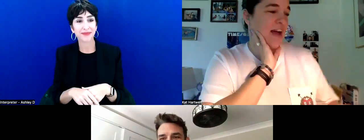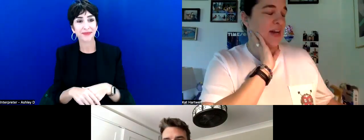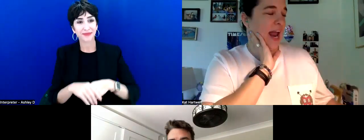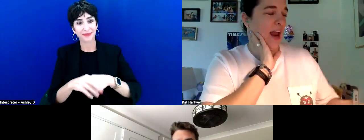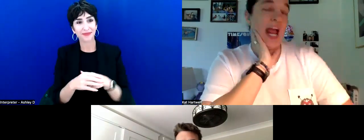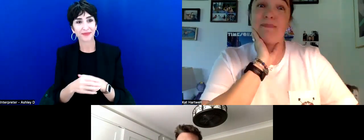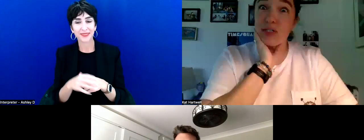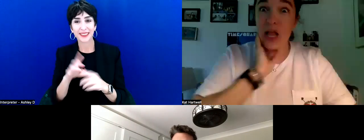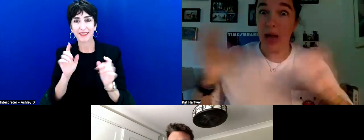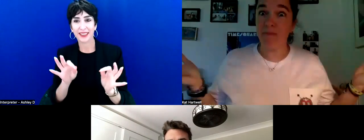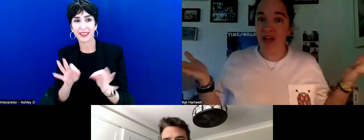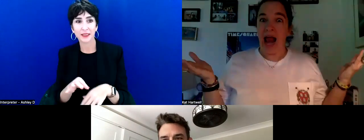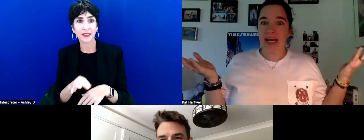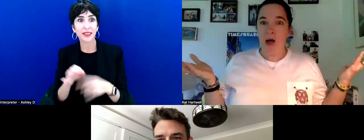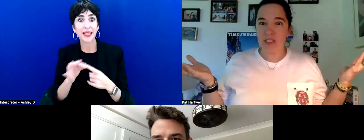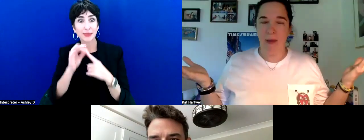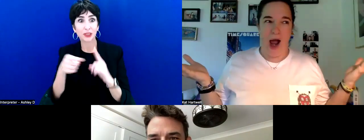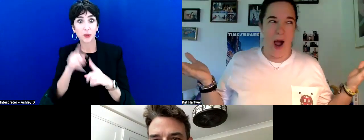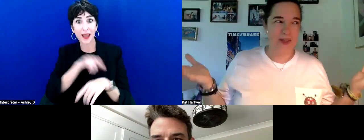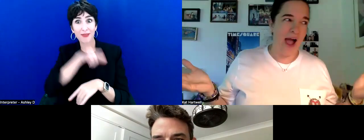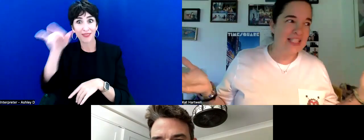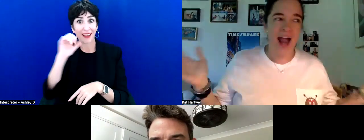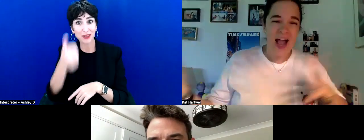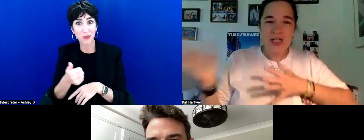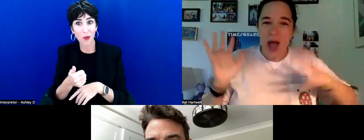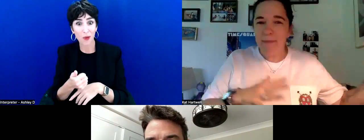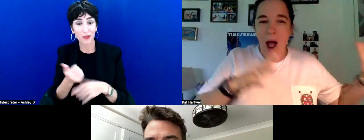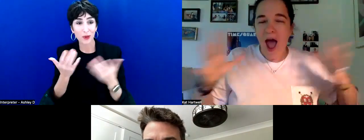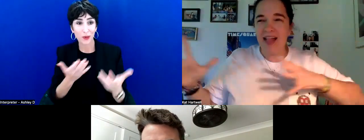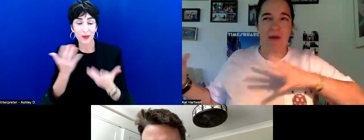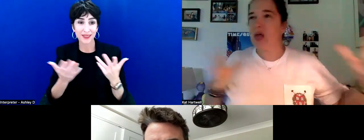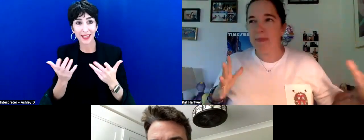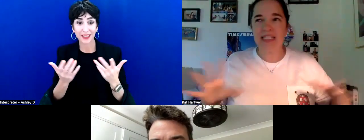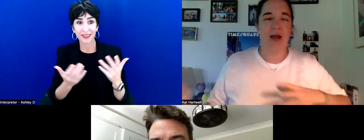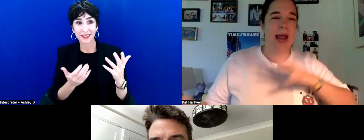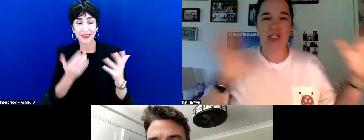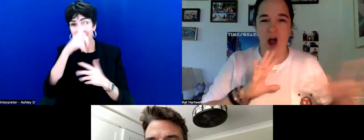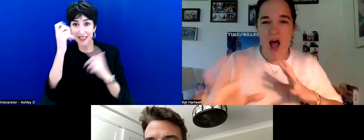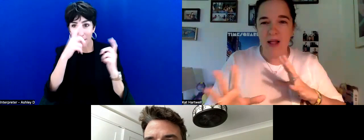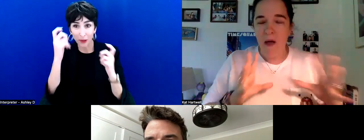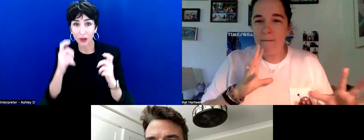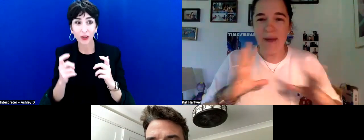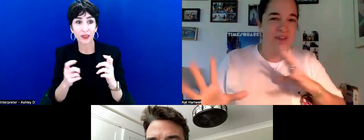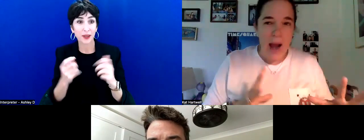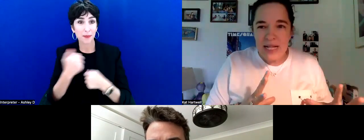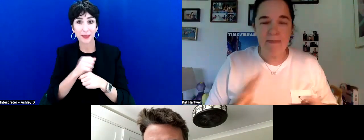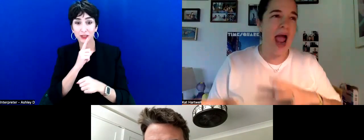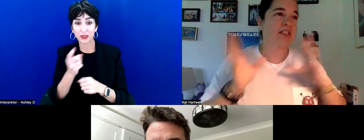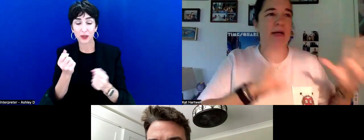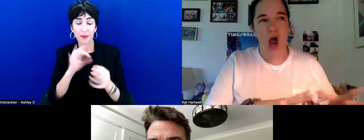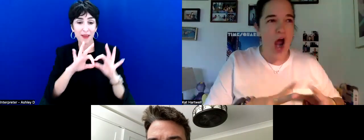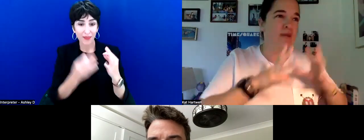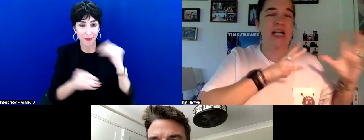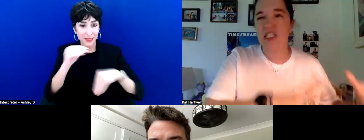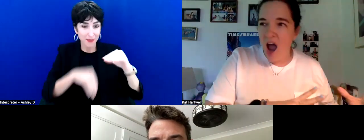yeah, definitely. Especially when I'm flying out tomorrow. So I'm like really busy making sure my family